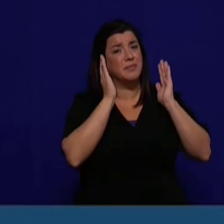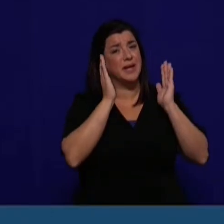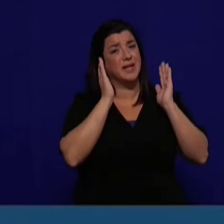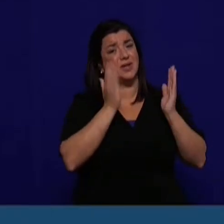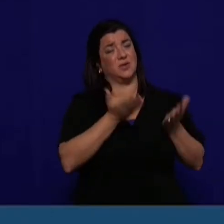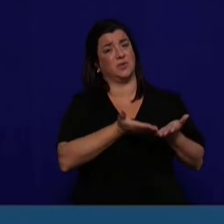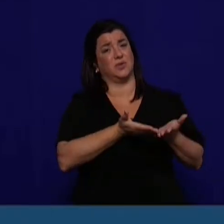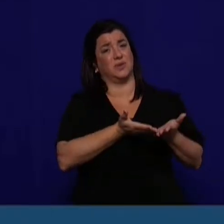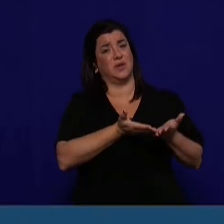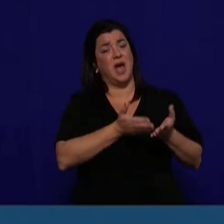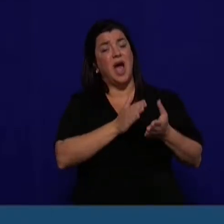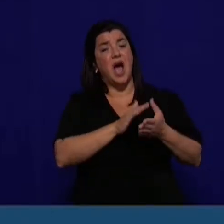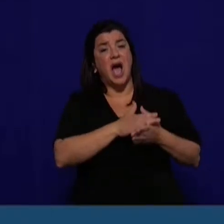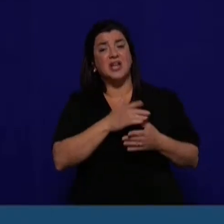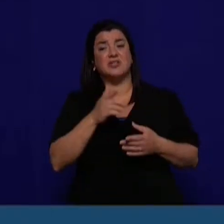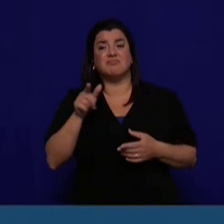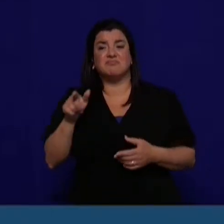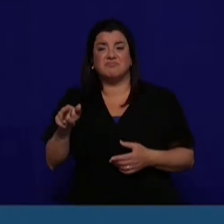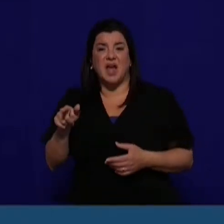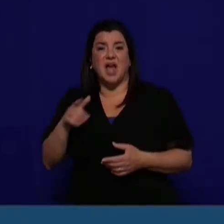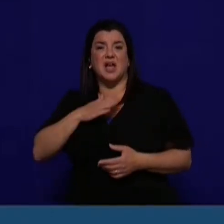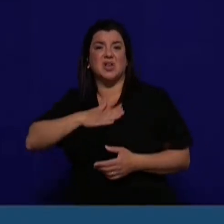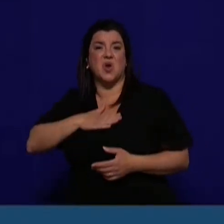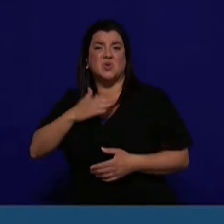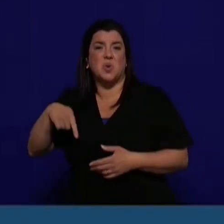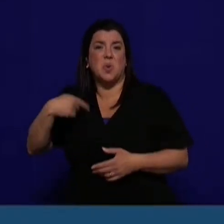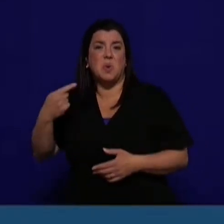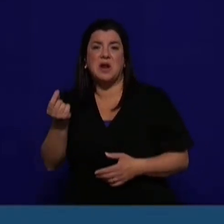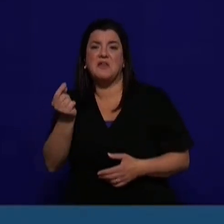side effects li jistgħu joħorġu.